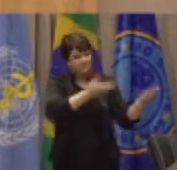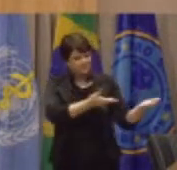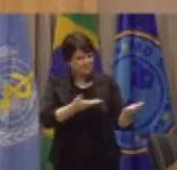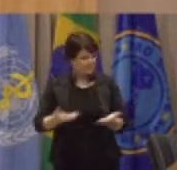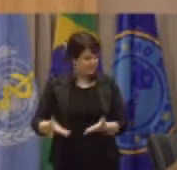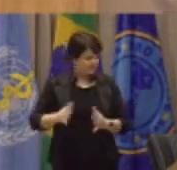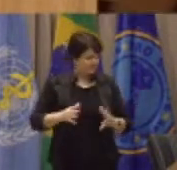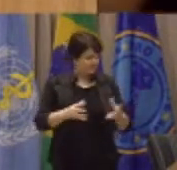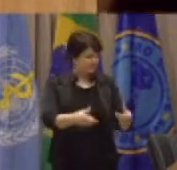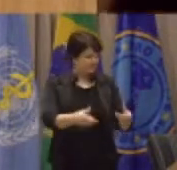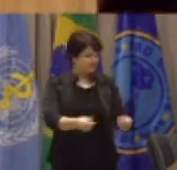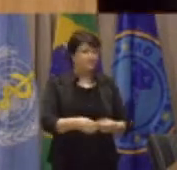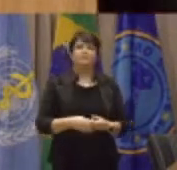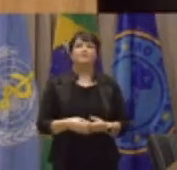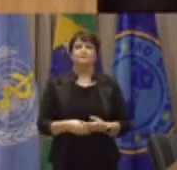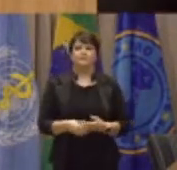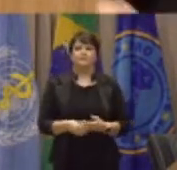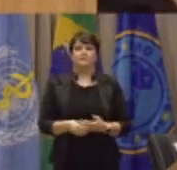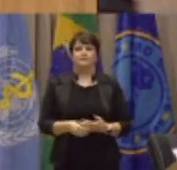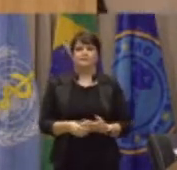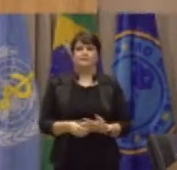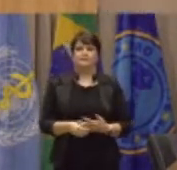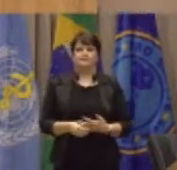Welcome you all.